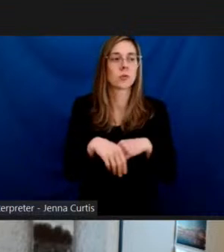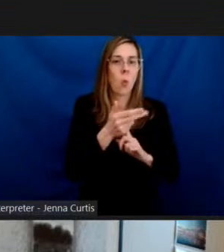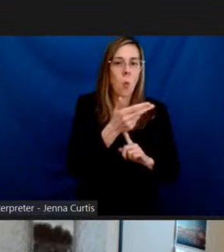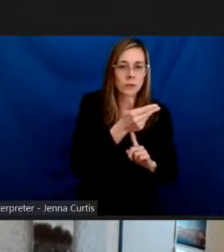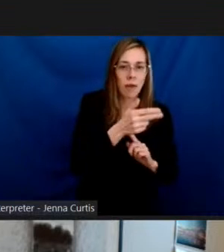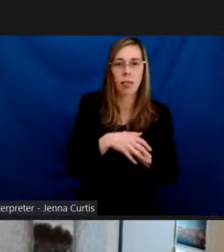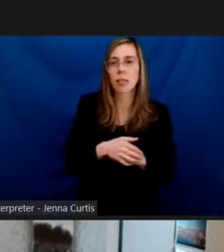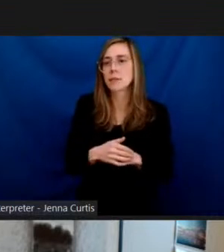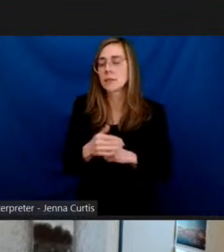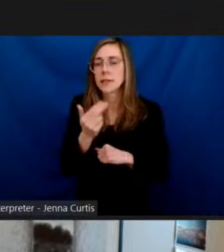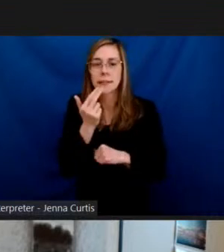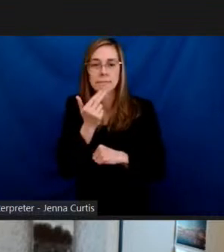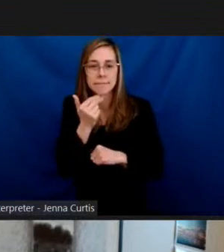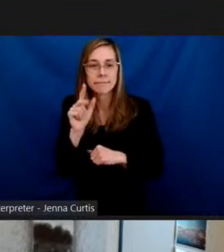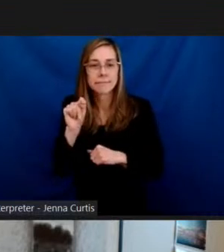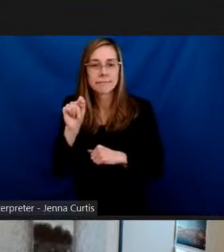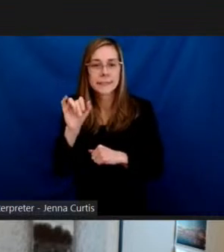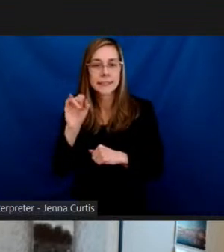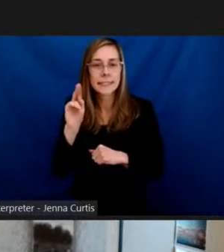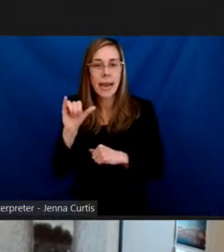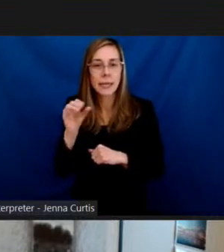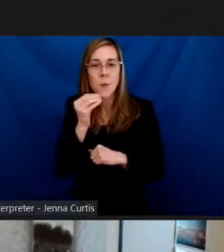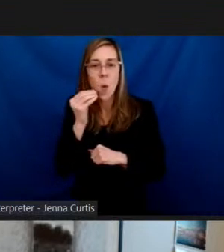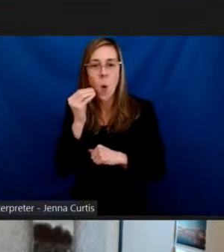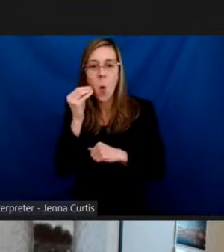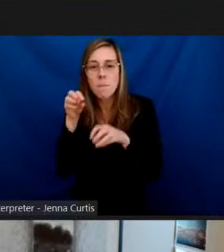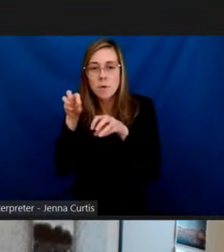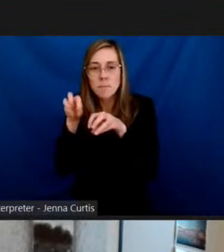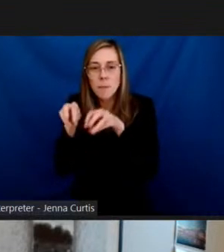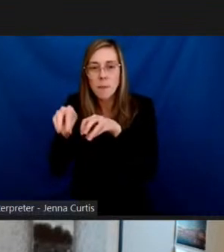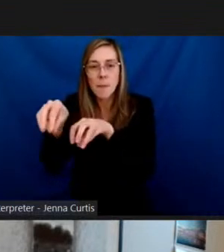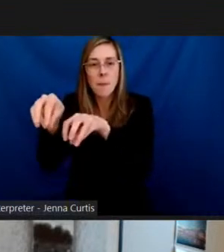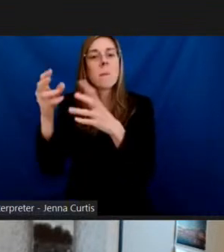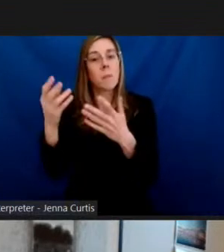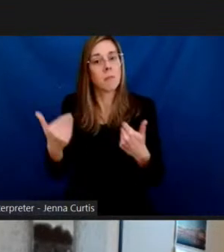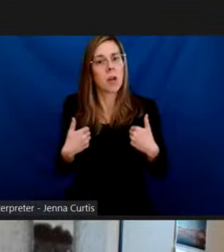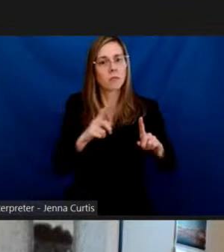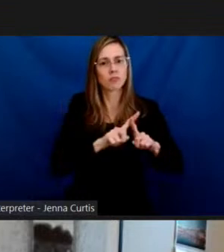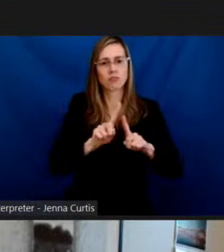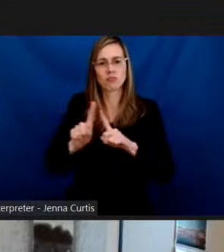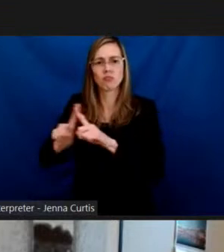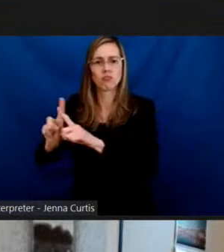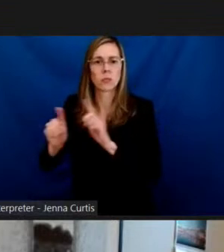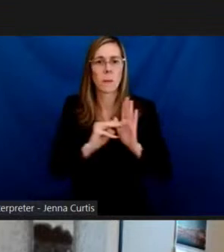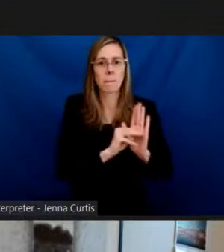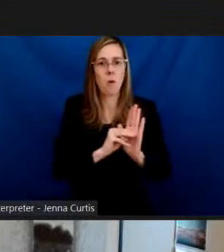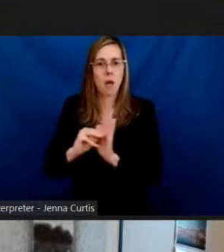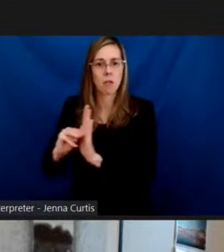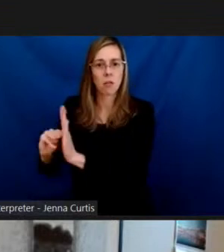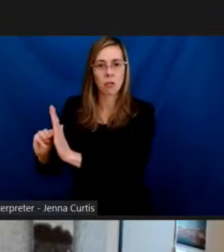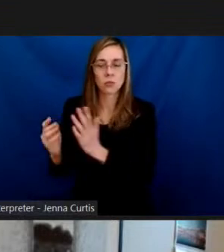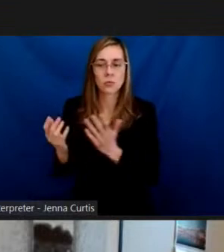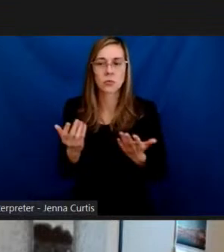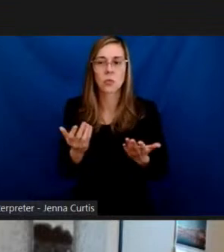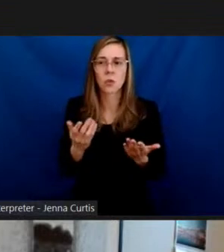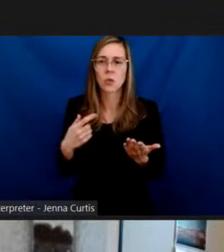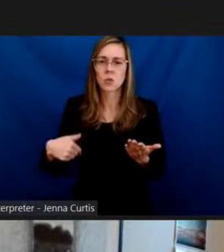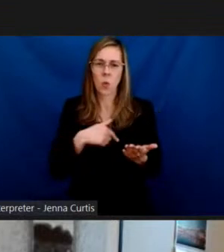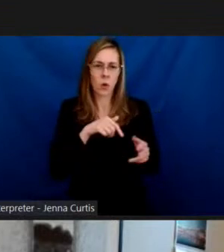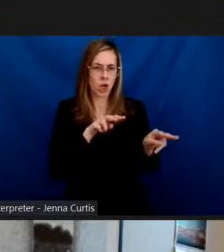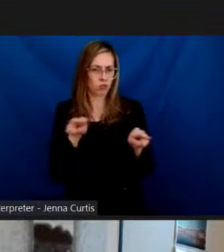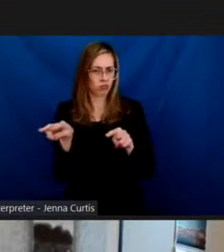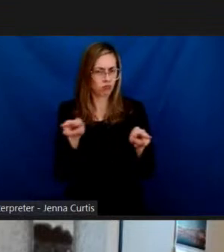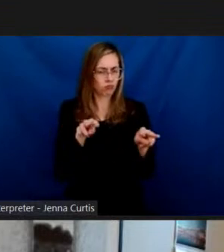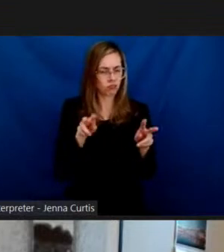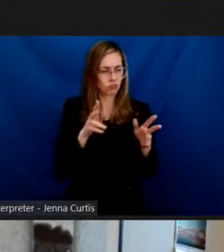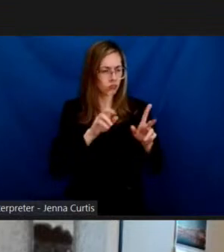home villages. And so we're looking at a few different kind of models that are really